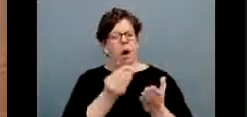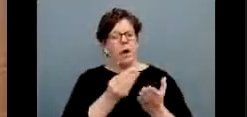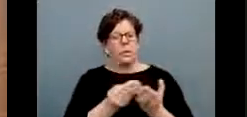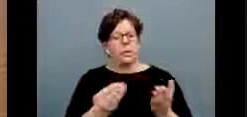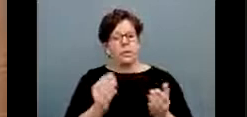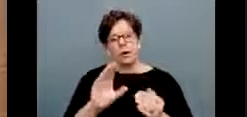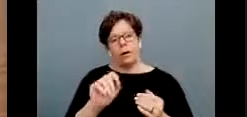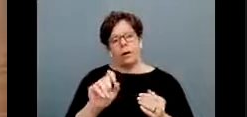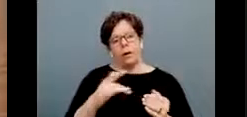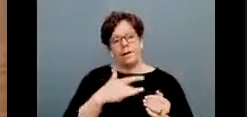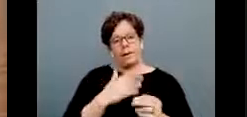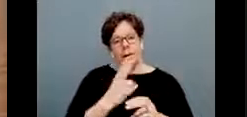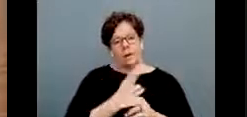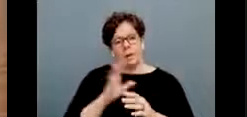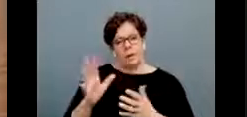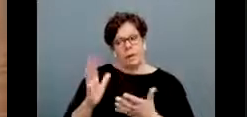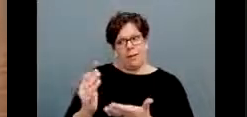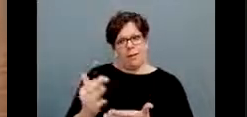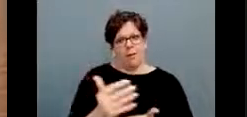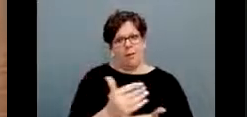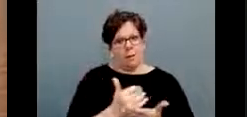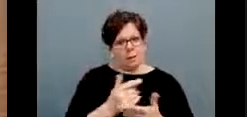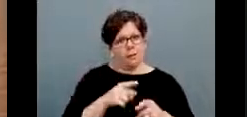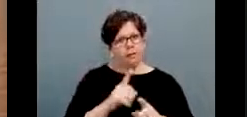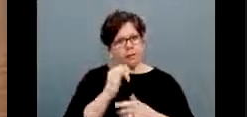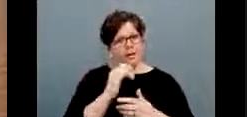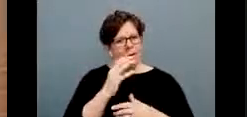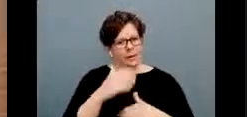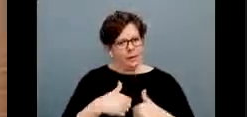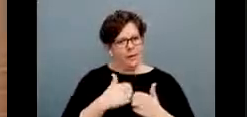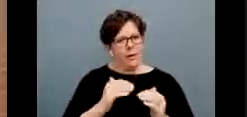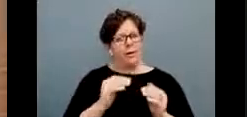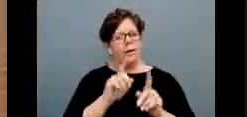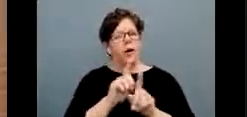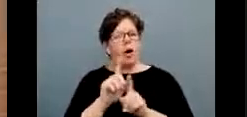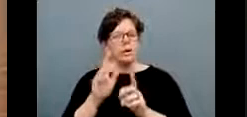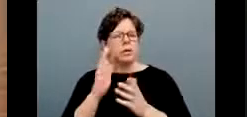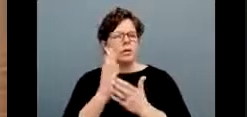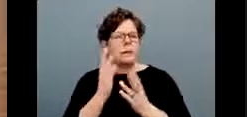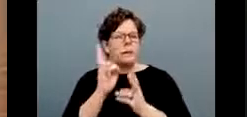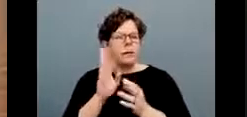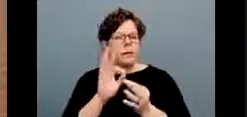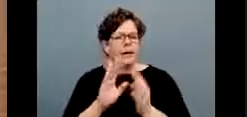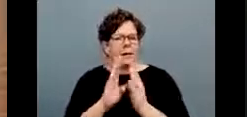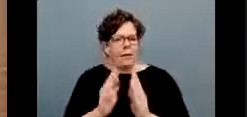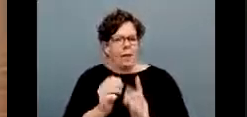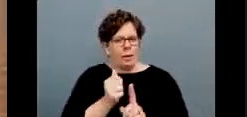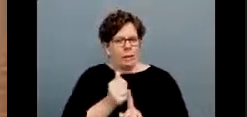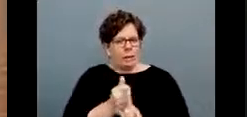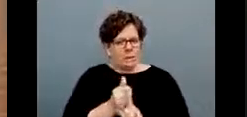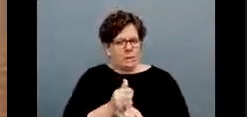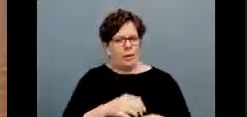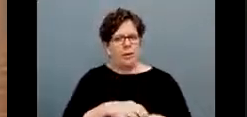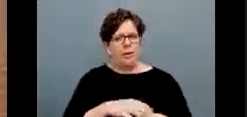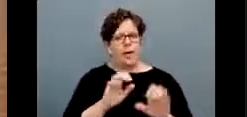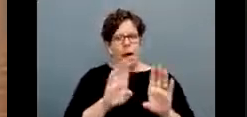with and collected throughout his life, as well as the material history of the house itself. So the wall that we're looking